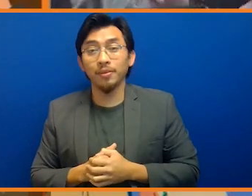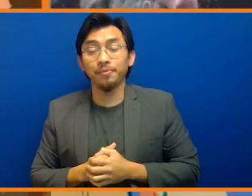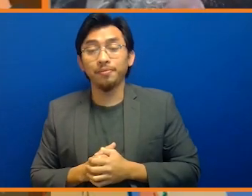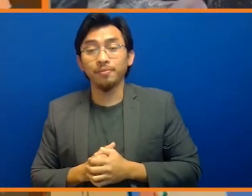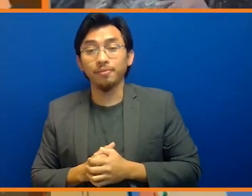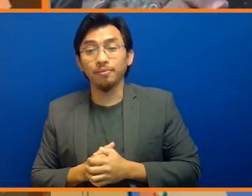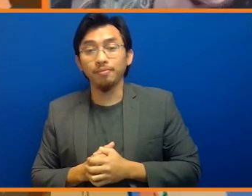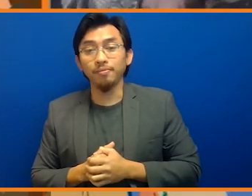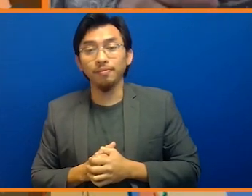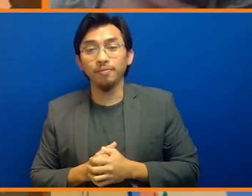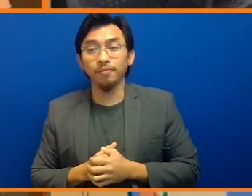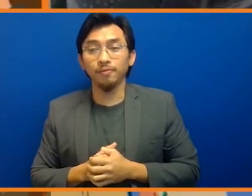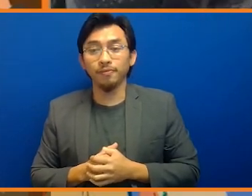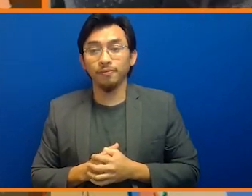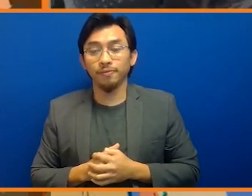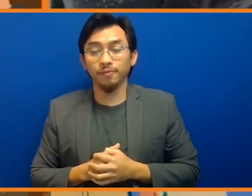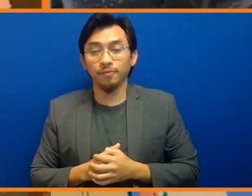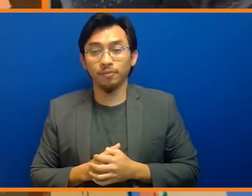Mm.